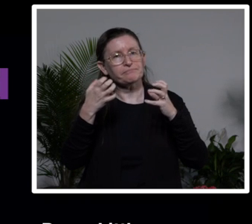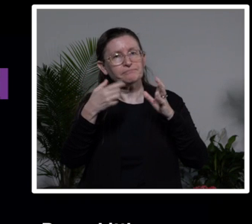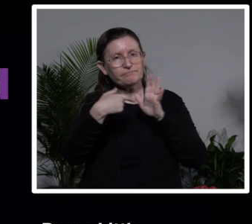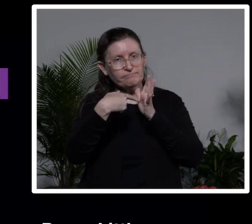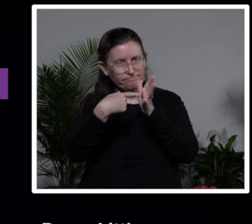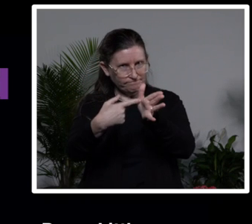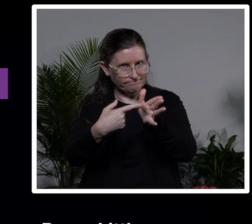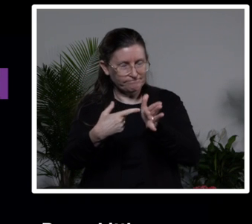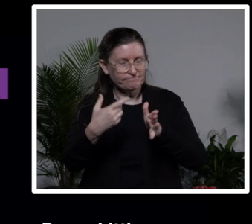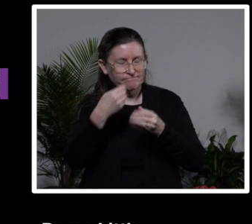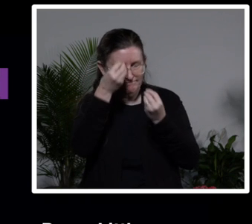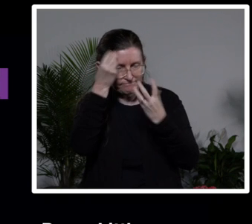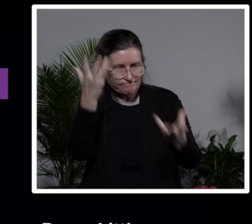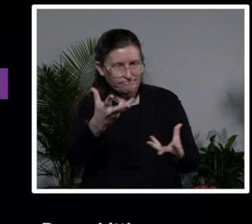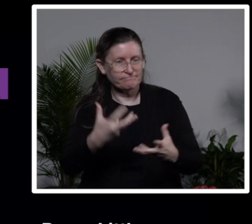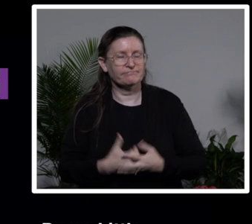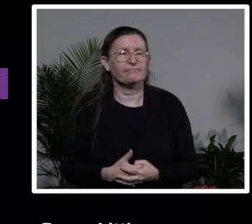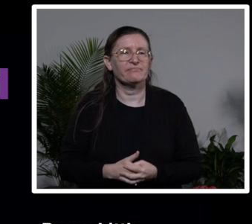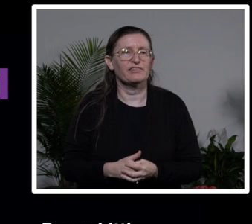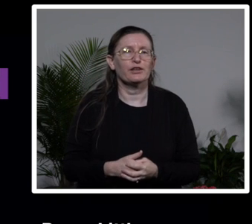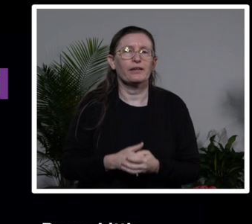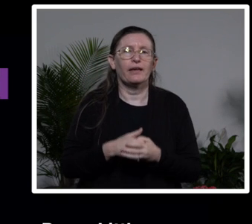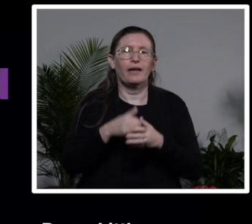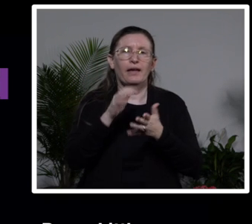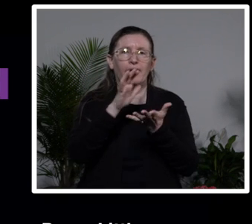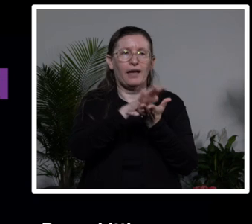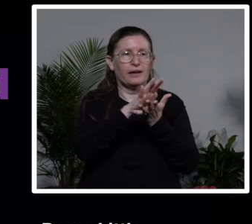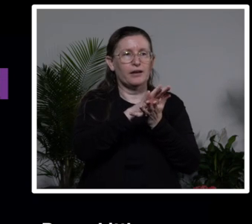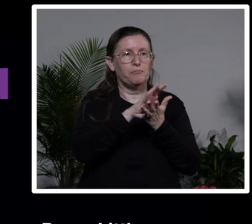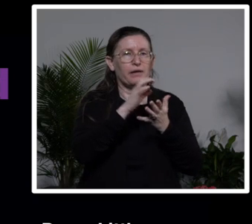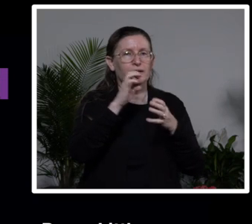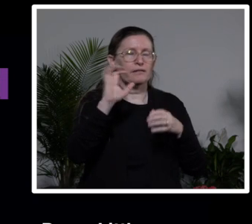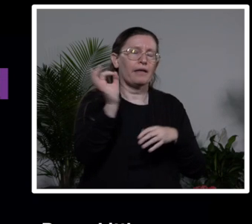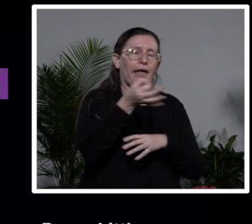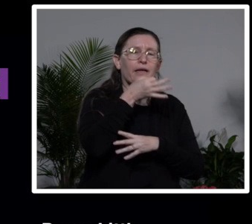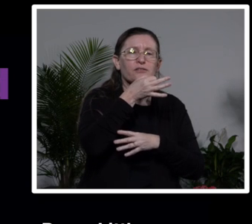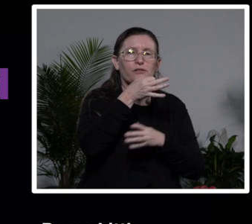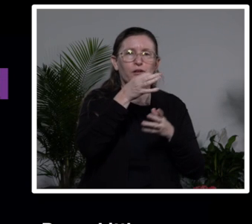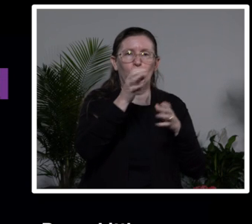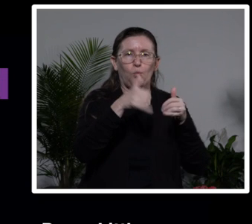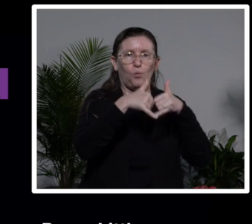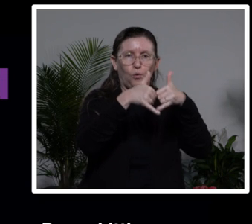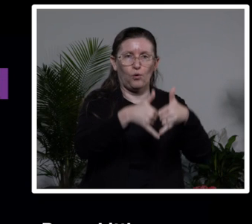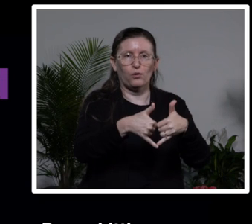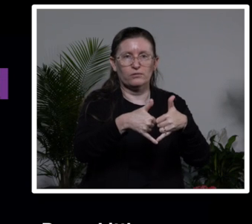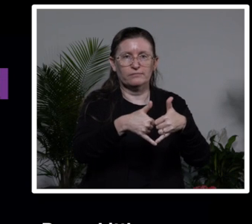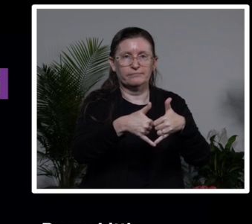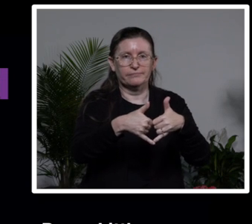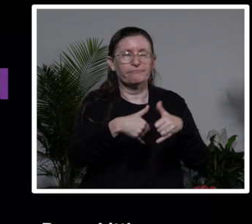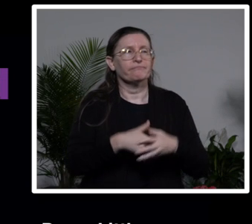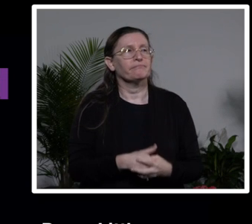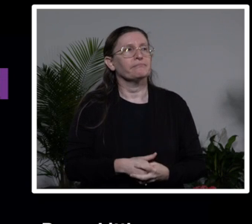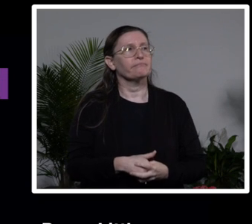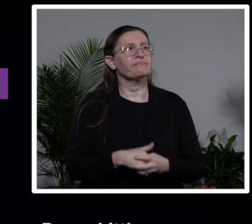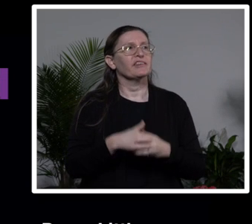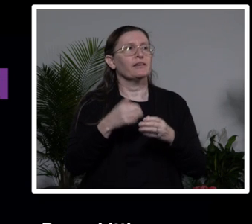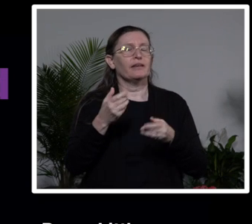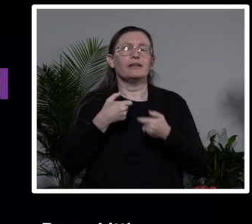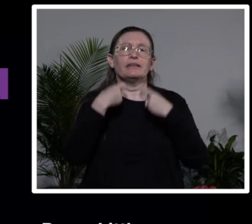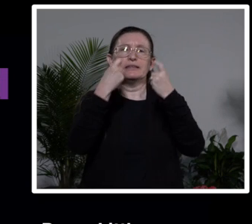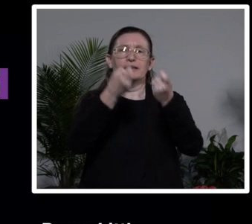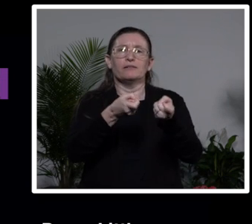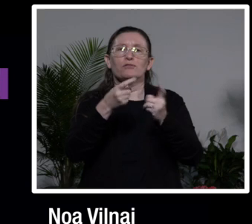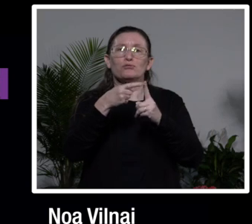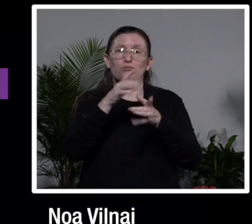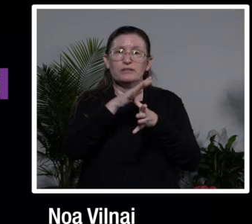to highlight those this afternoon. Academic Excellence Award. The Academic Excellence Awards are